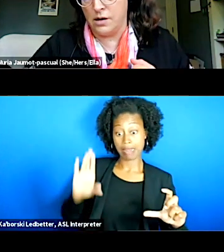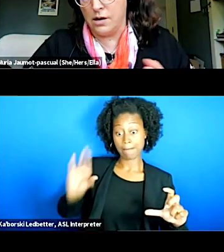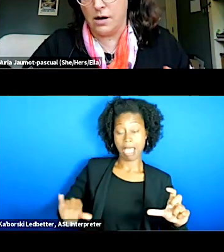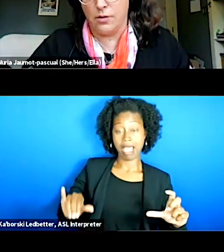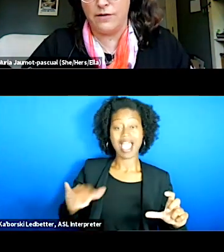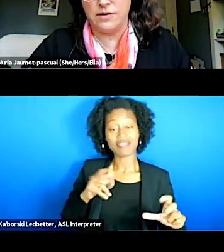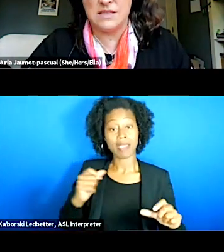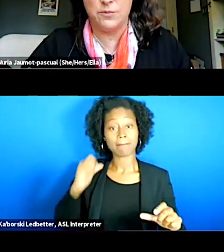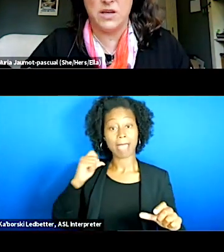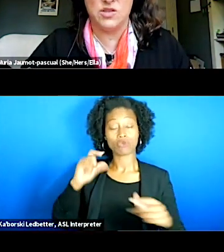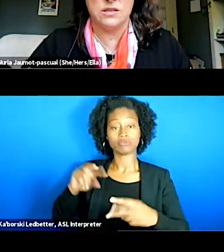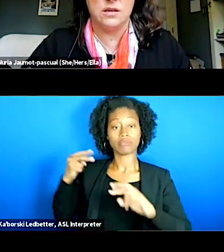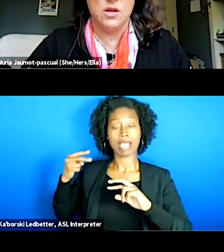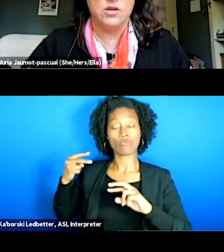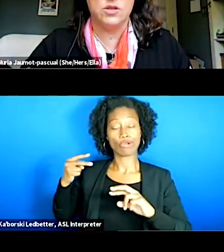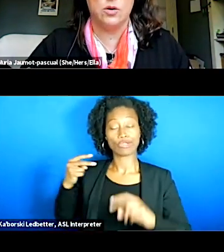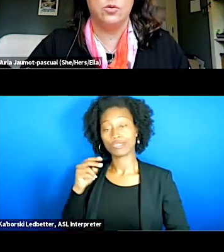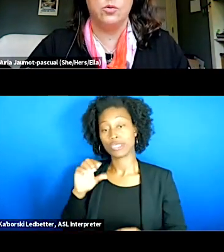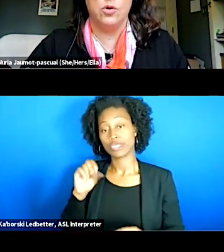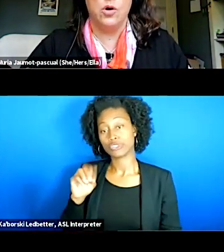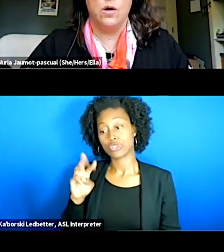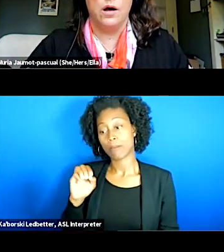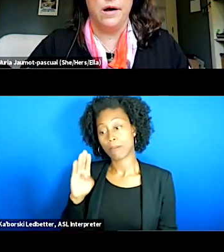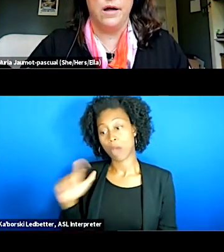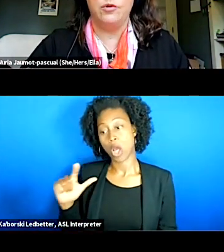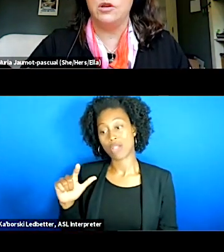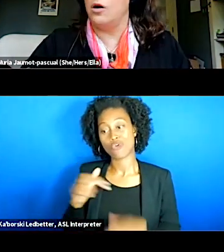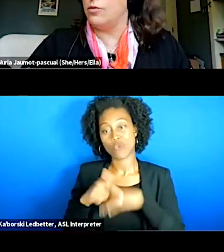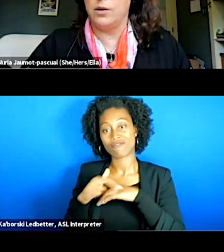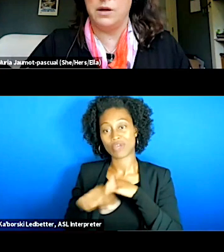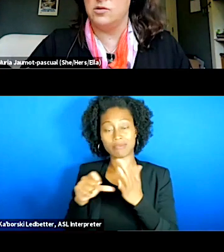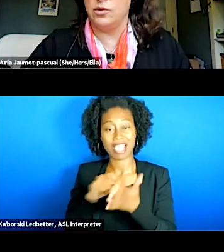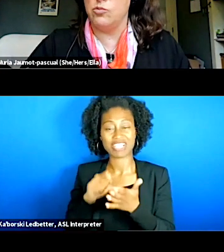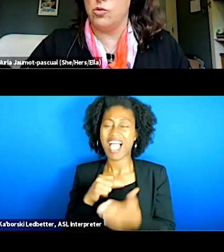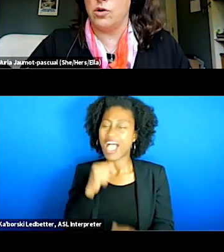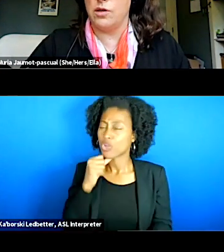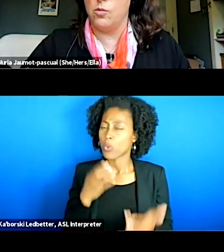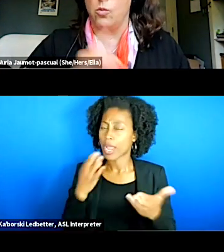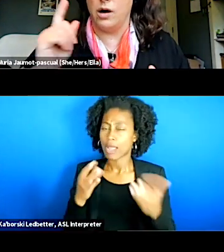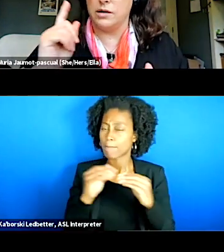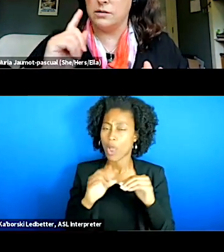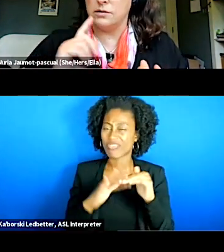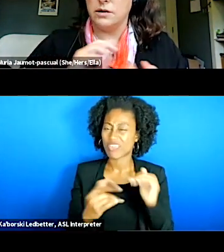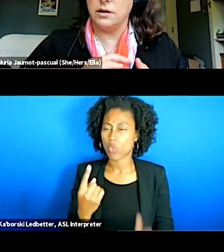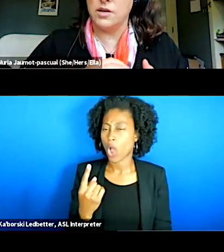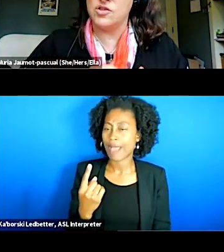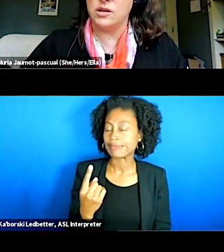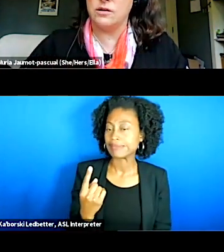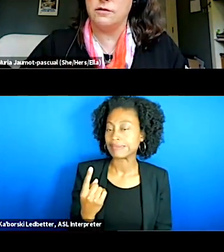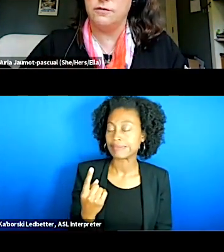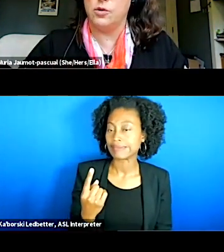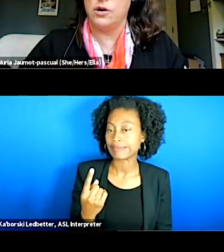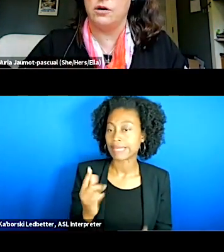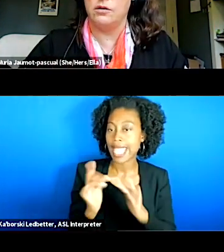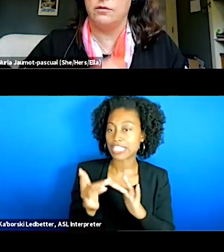their reference pages. So I would not recommend doing more than one